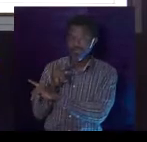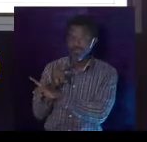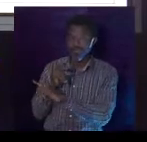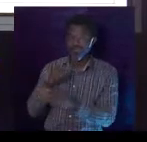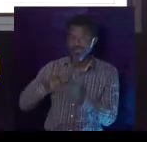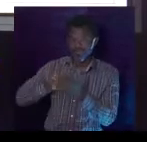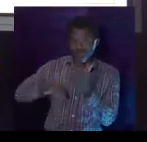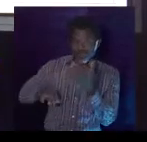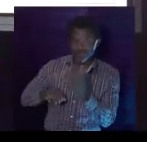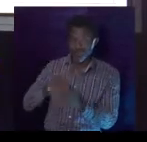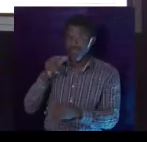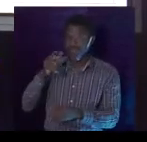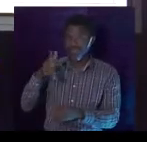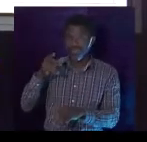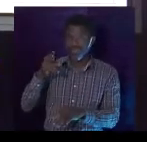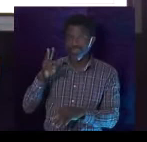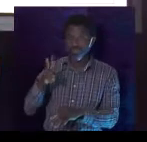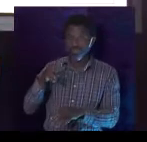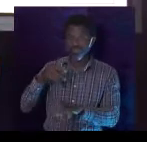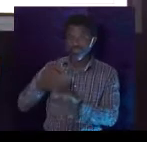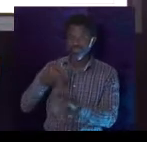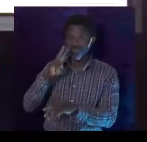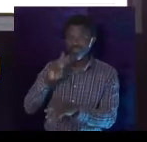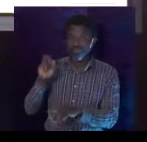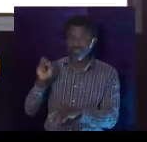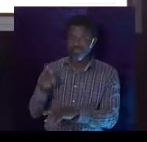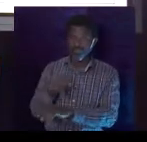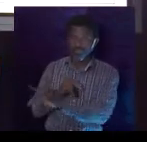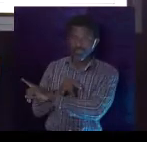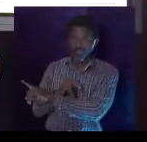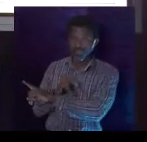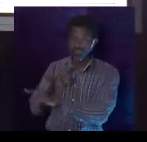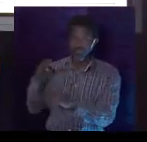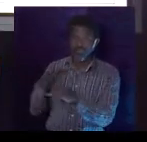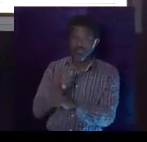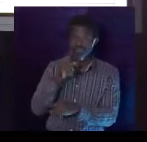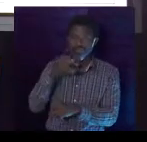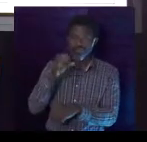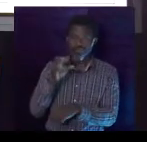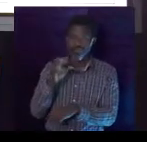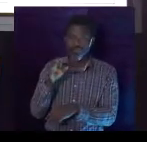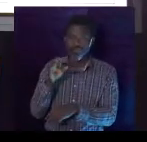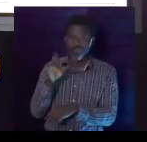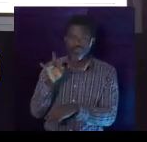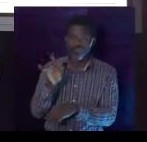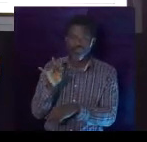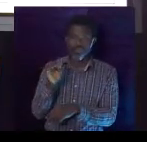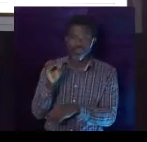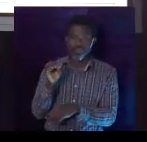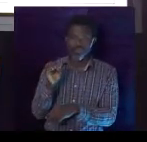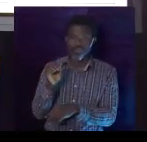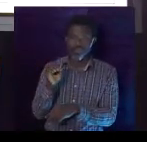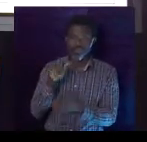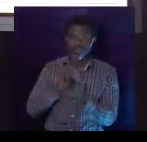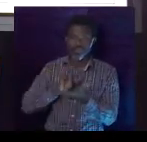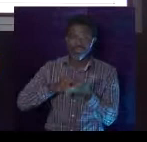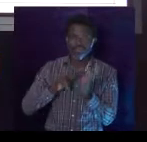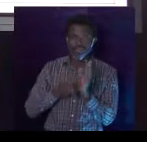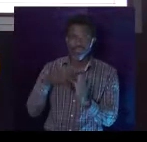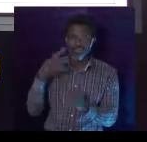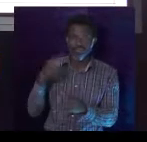32 from 212, you get 180. And that tells you that the Celsius scale